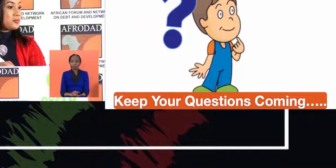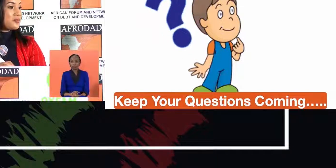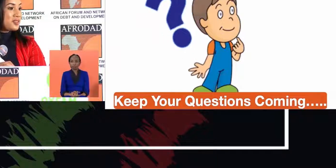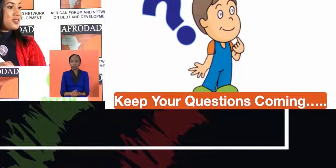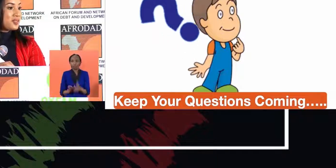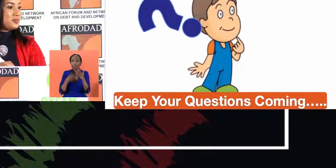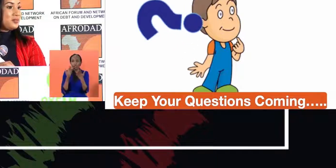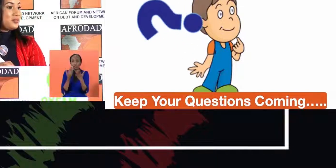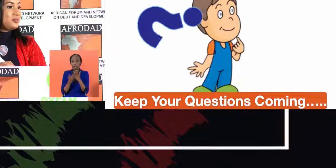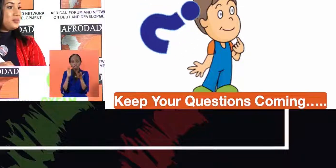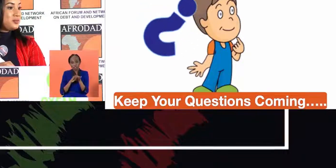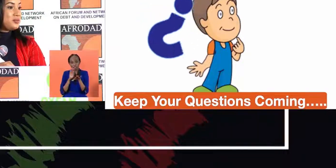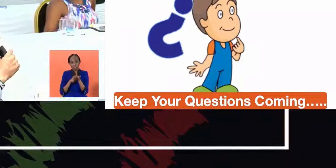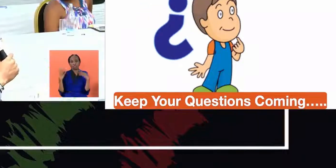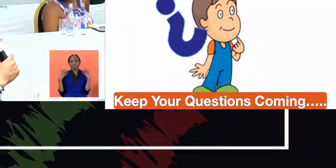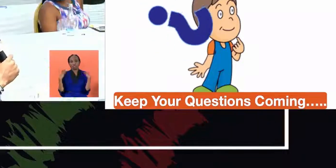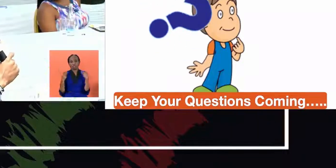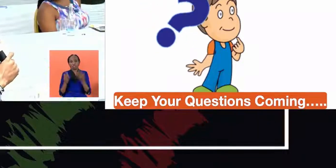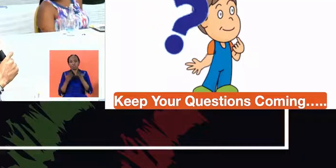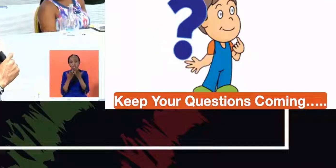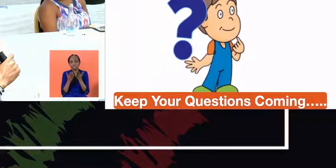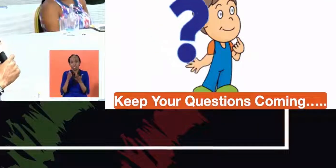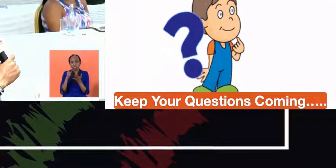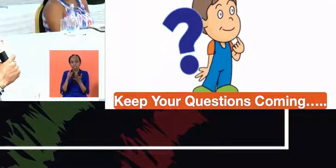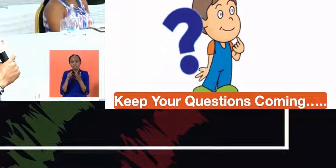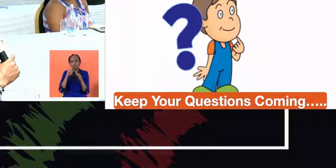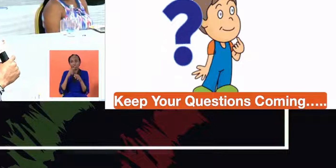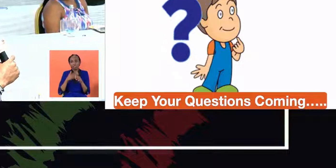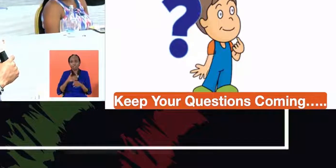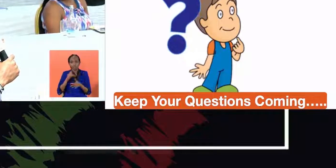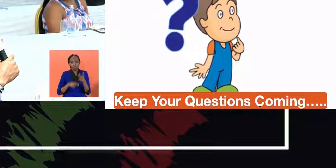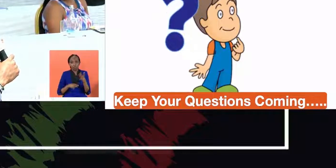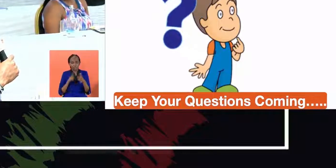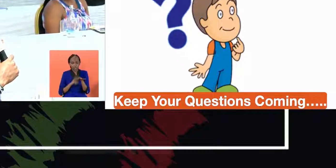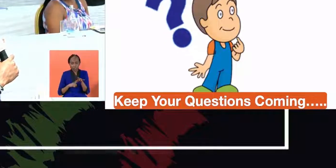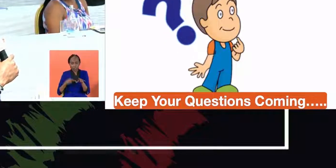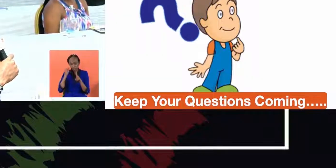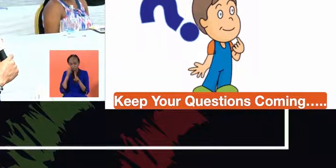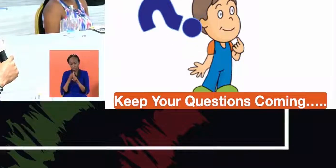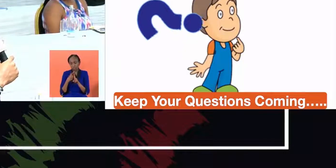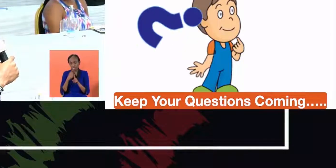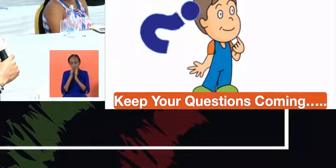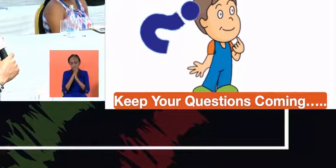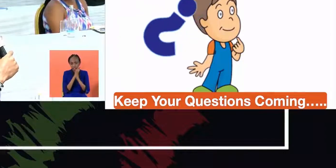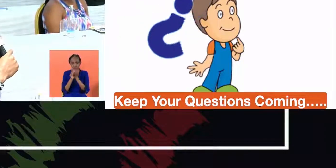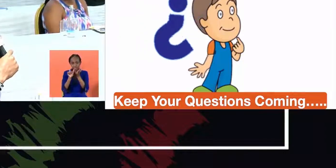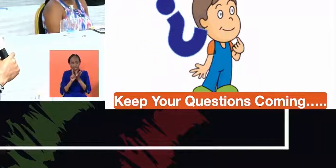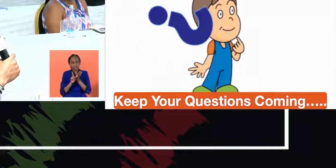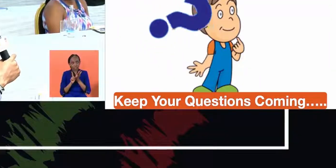Thank you for a very good and practical presentation, Maya. My question is, as we strive to tell the story of debt